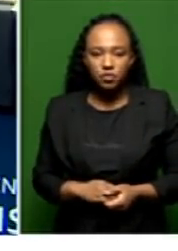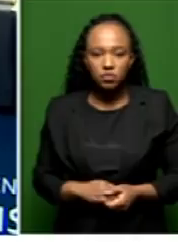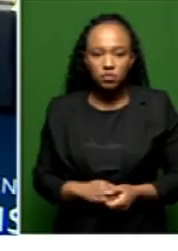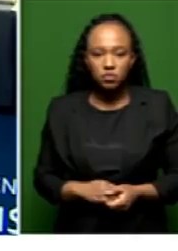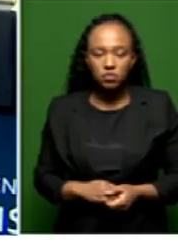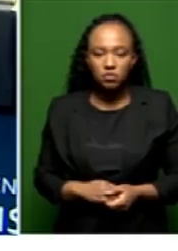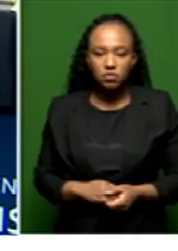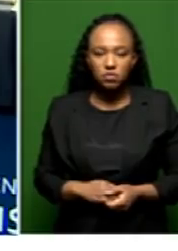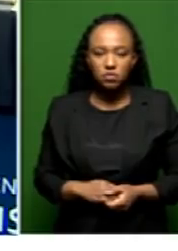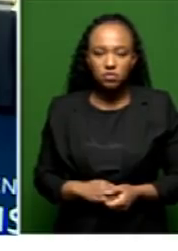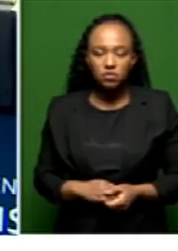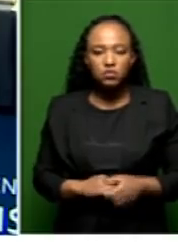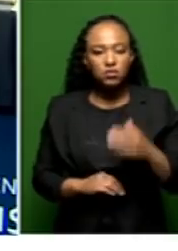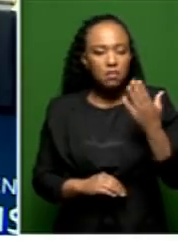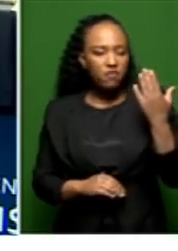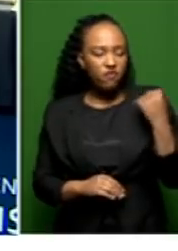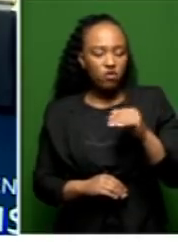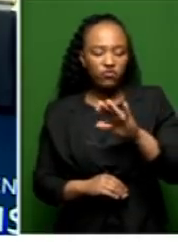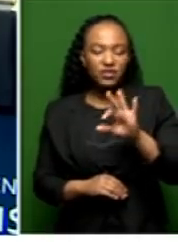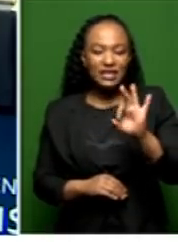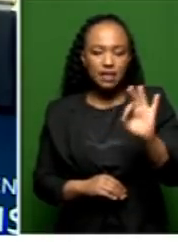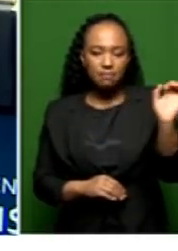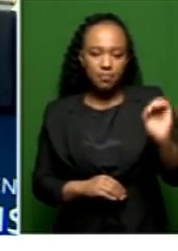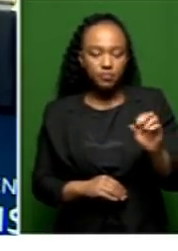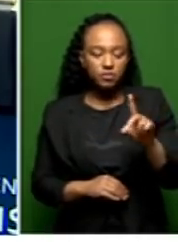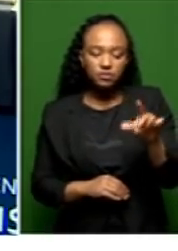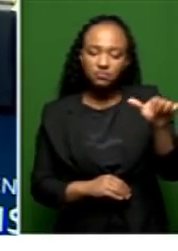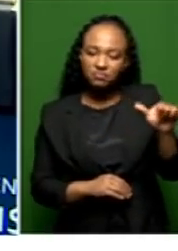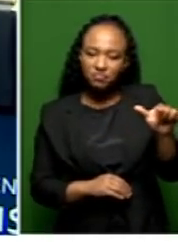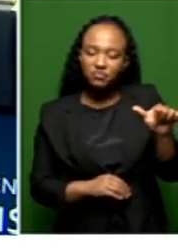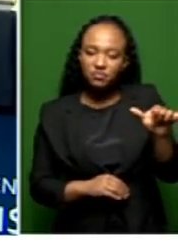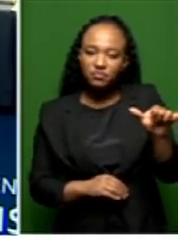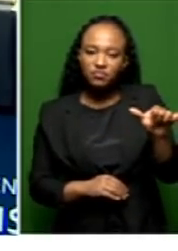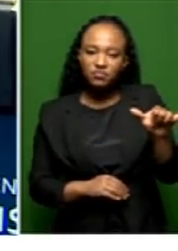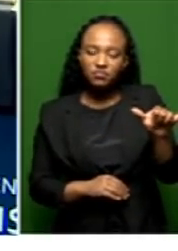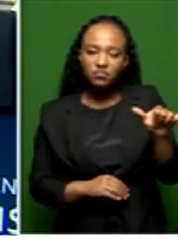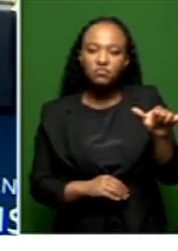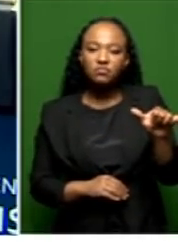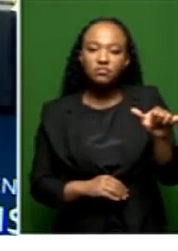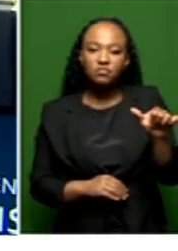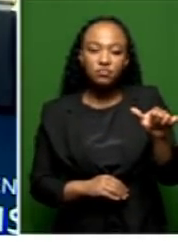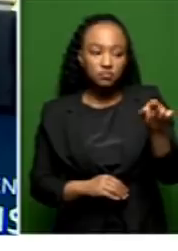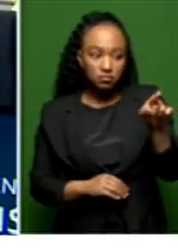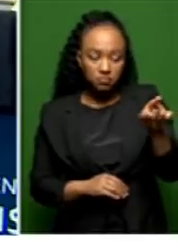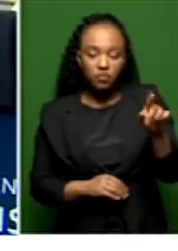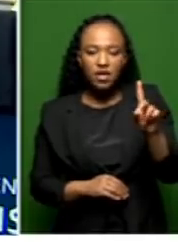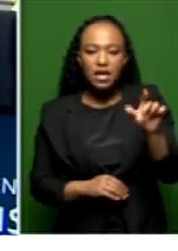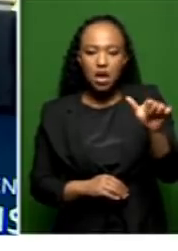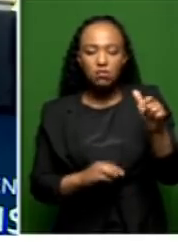I think last we had 53% for the DA, so the governing party again getting a clear